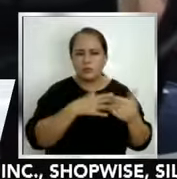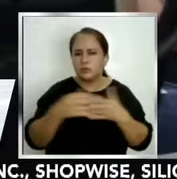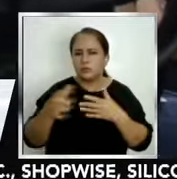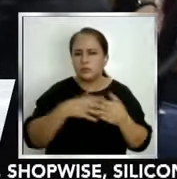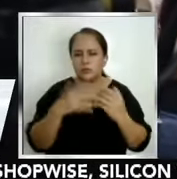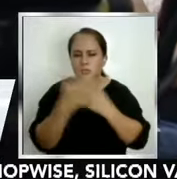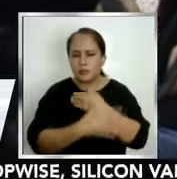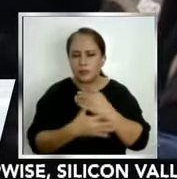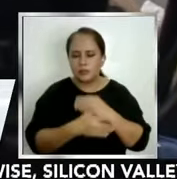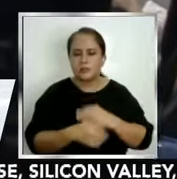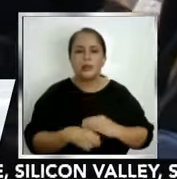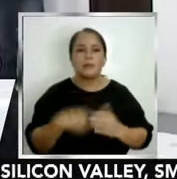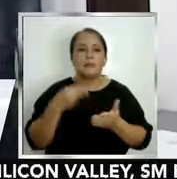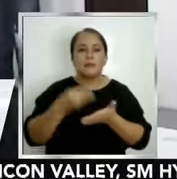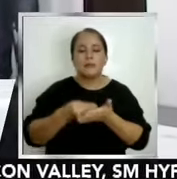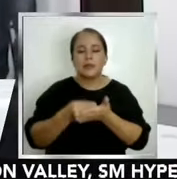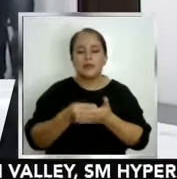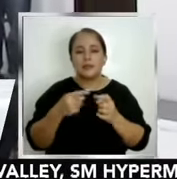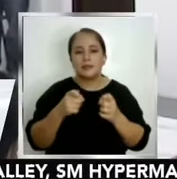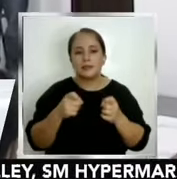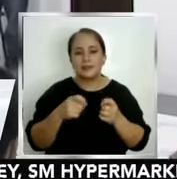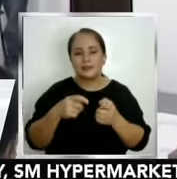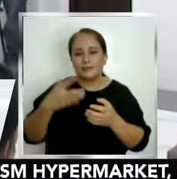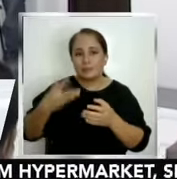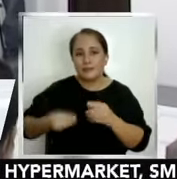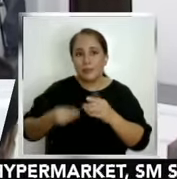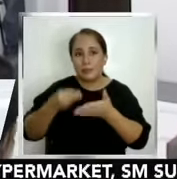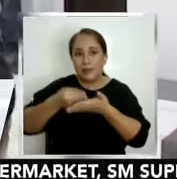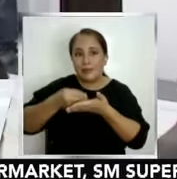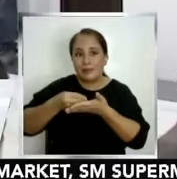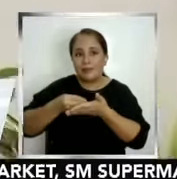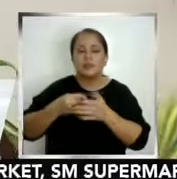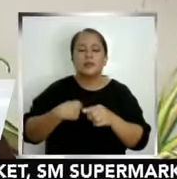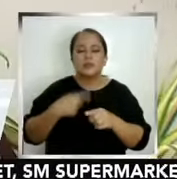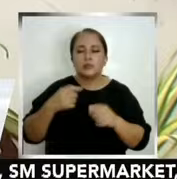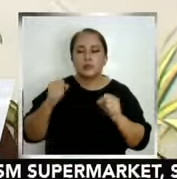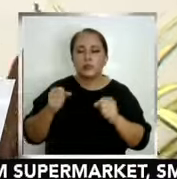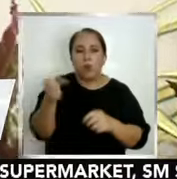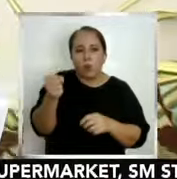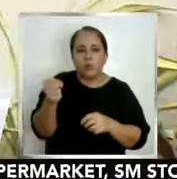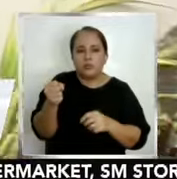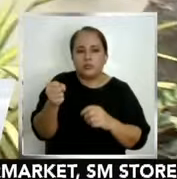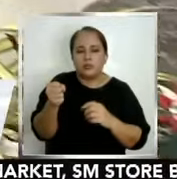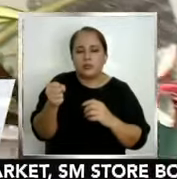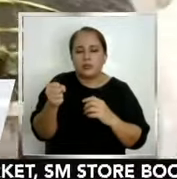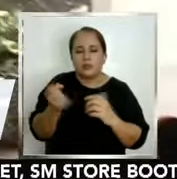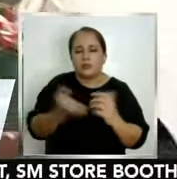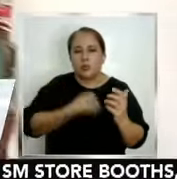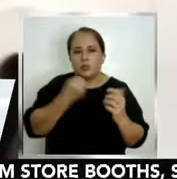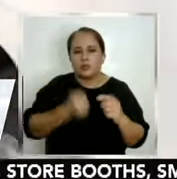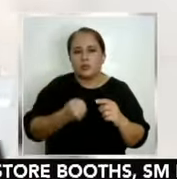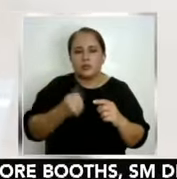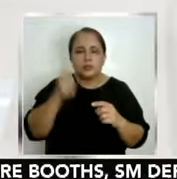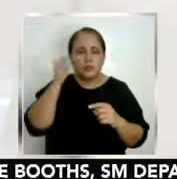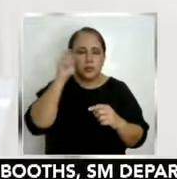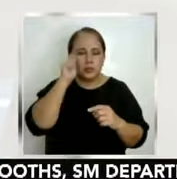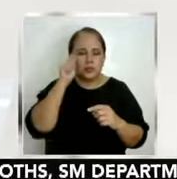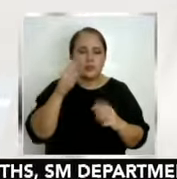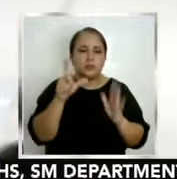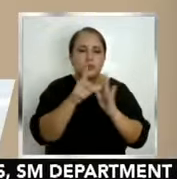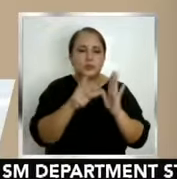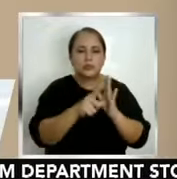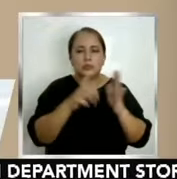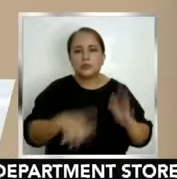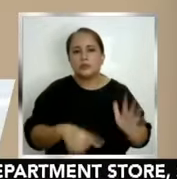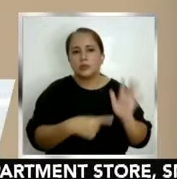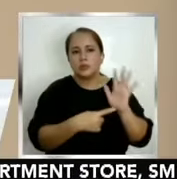Laundering Council para naman i-freeze ang asset ng nasa ibang bansang si Teves. Sabi naman ng abogado ni Teves, senyales ng